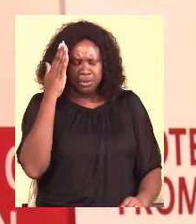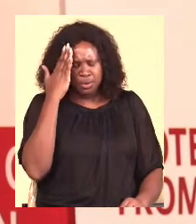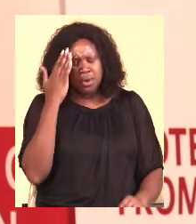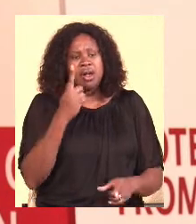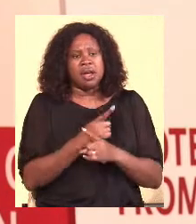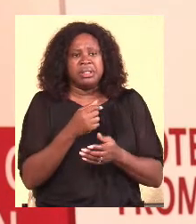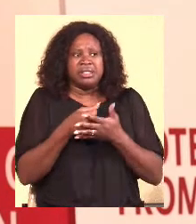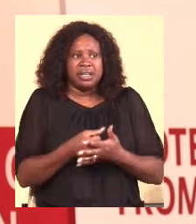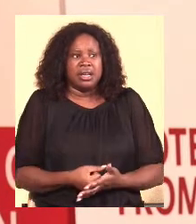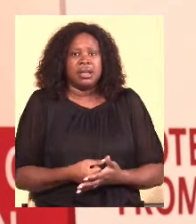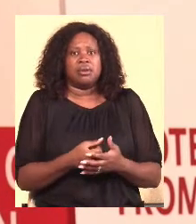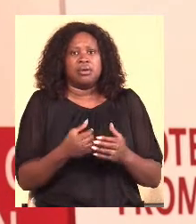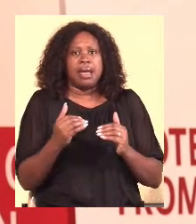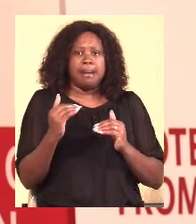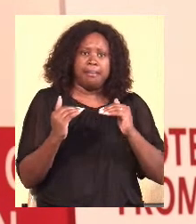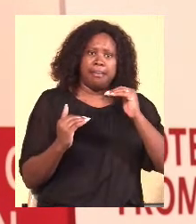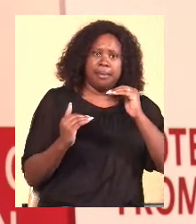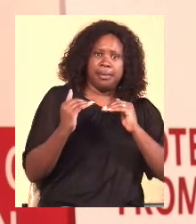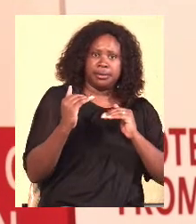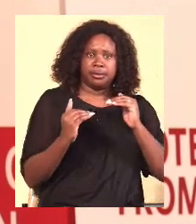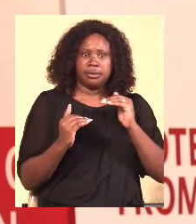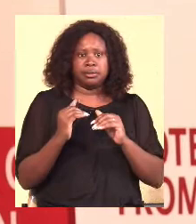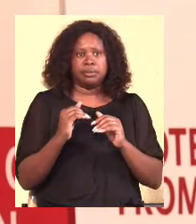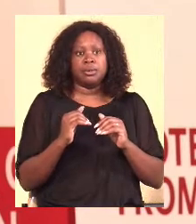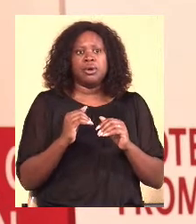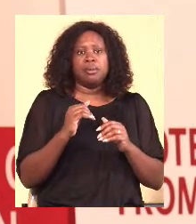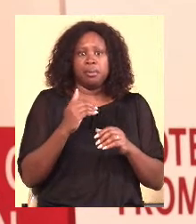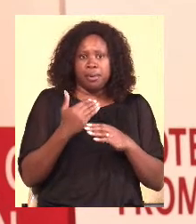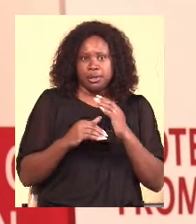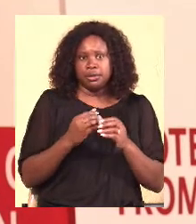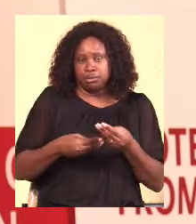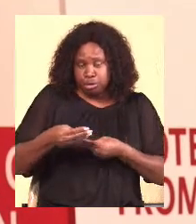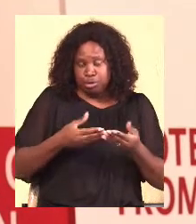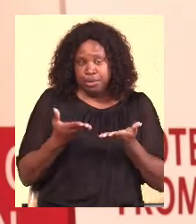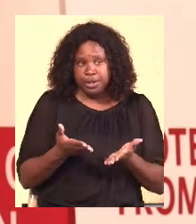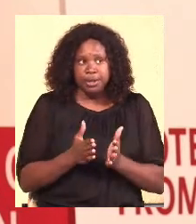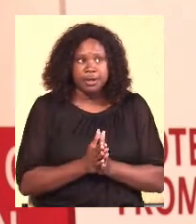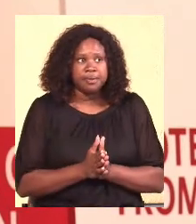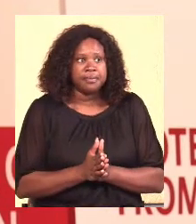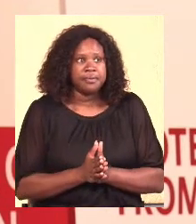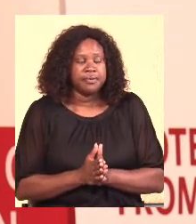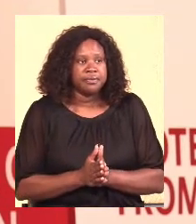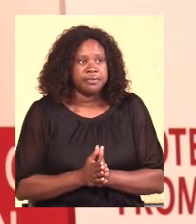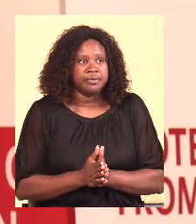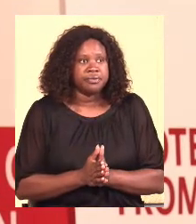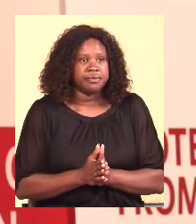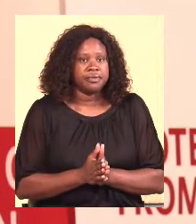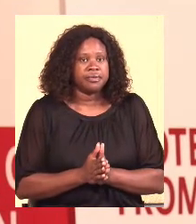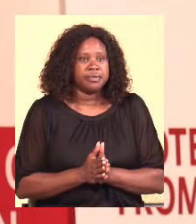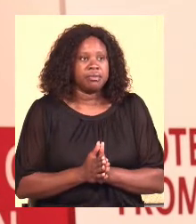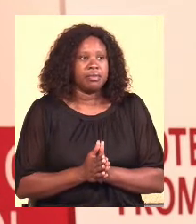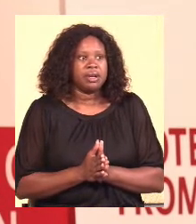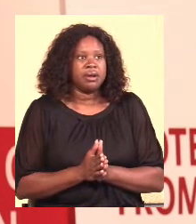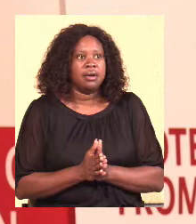balance between the health and the economy. Now, testing, as you are told, is expensive, but you test people when there's a case